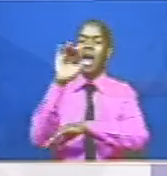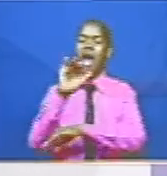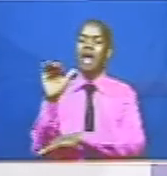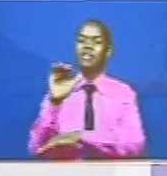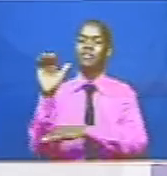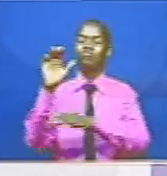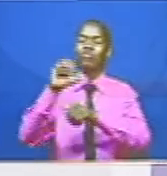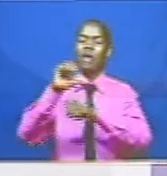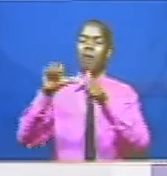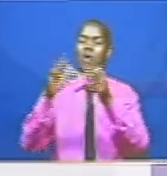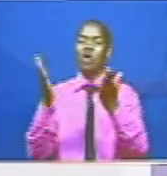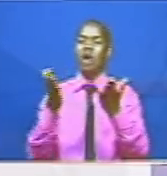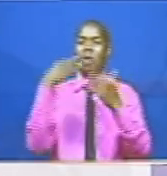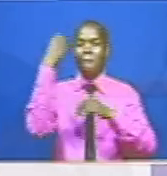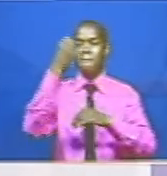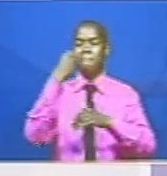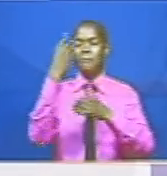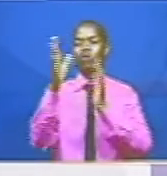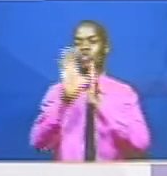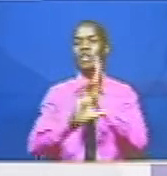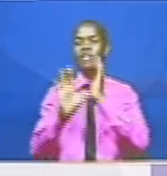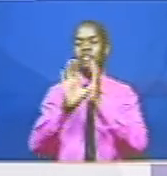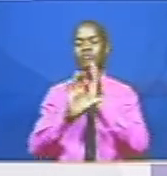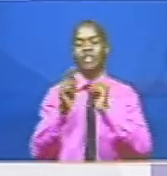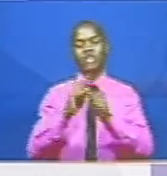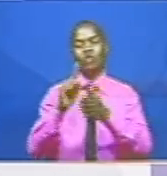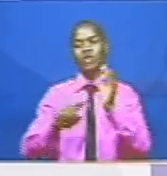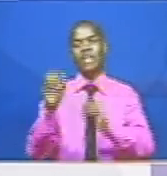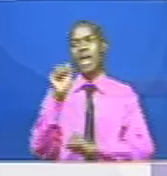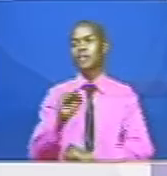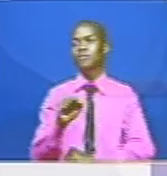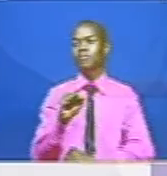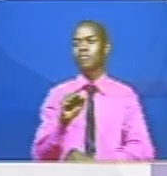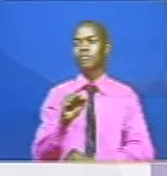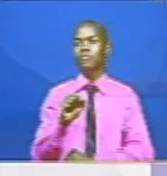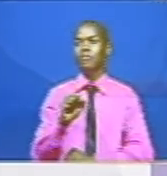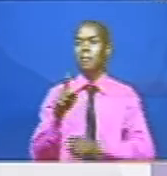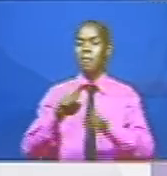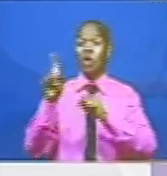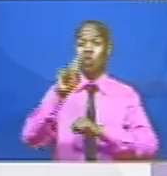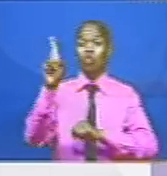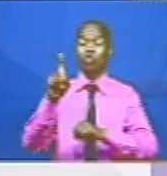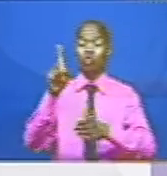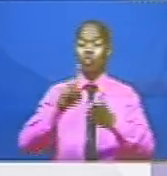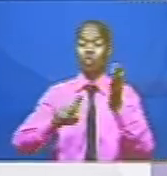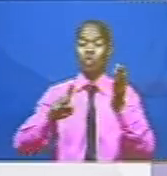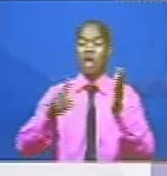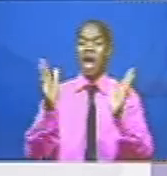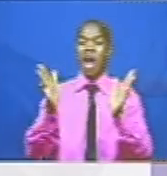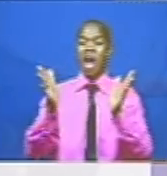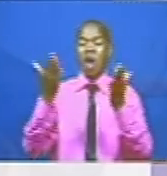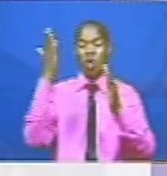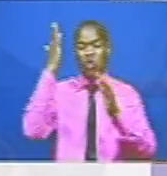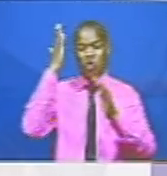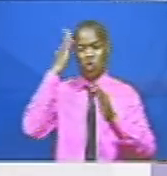how beautiful our country is, they were like, yes, the country is very beautiful. But now the question was, how did you know about Kenya? Okay. So